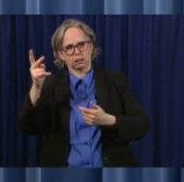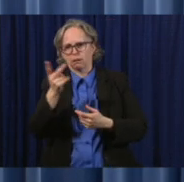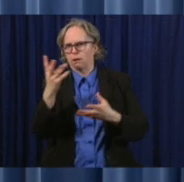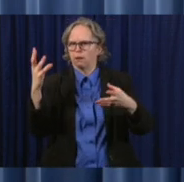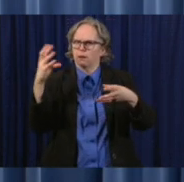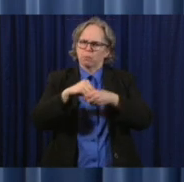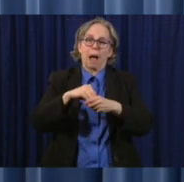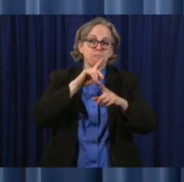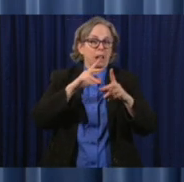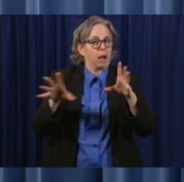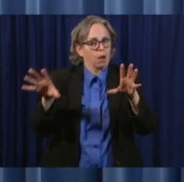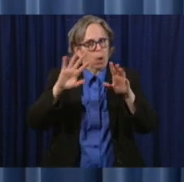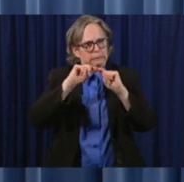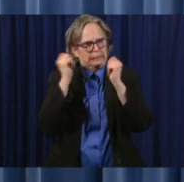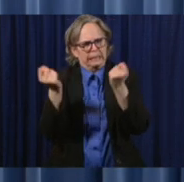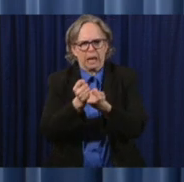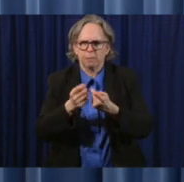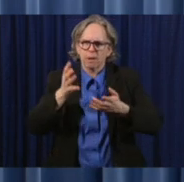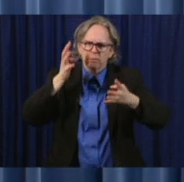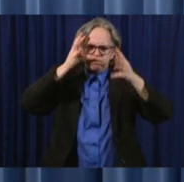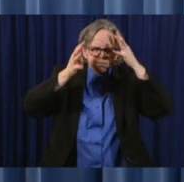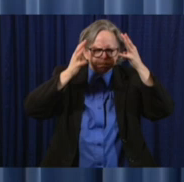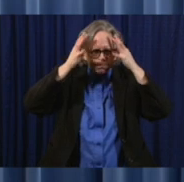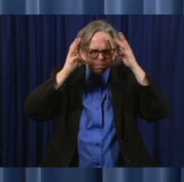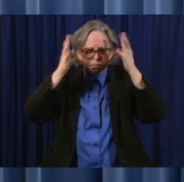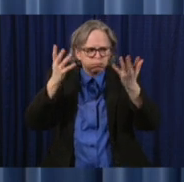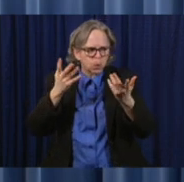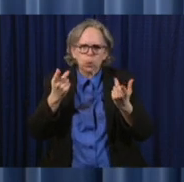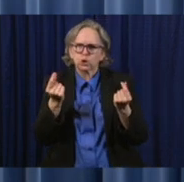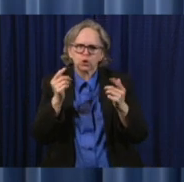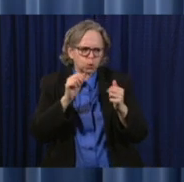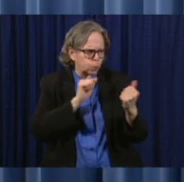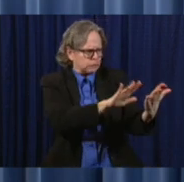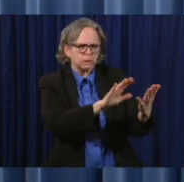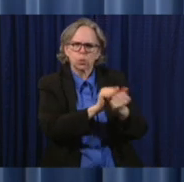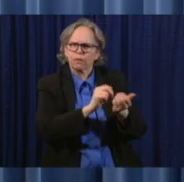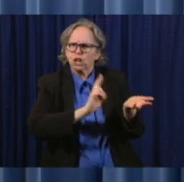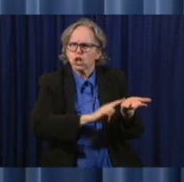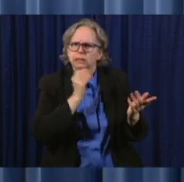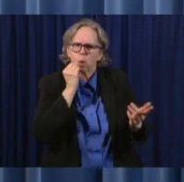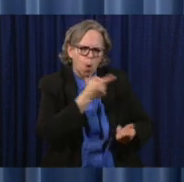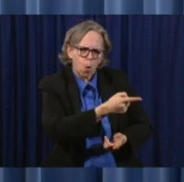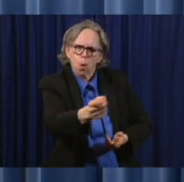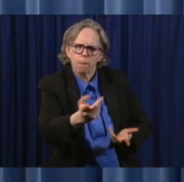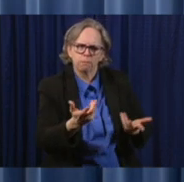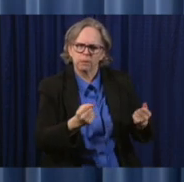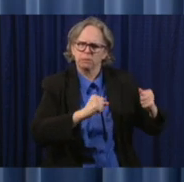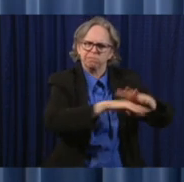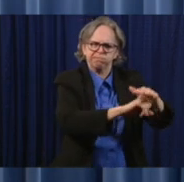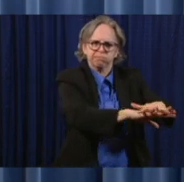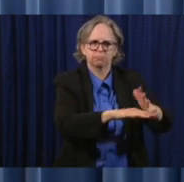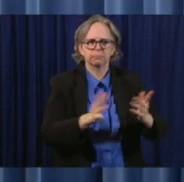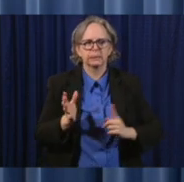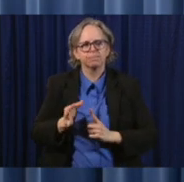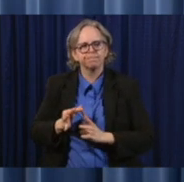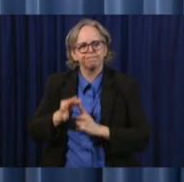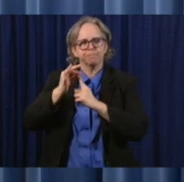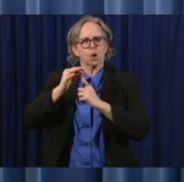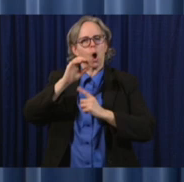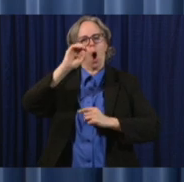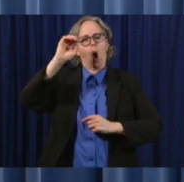nursing homes. We created an innovative Ohio plan, which I think is really unique across our